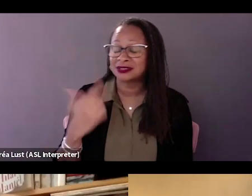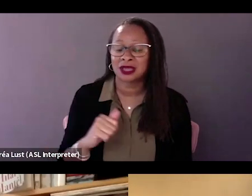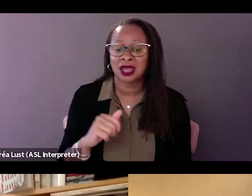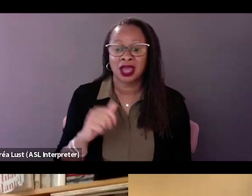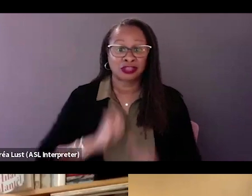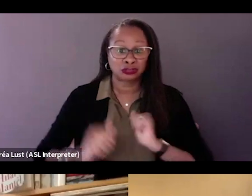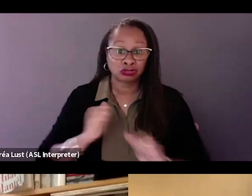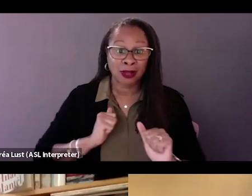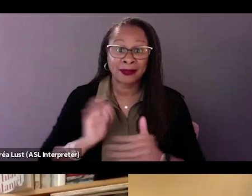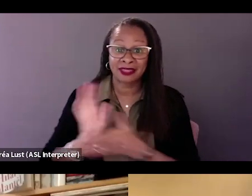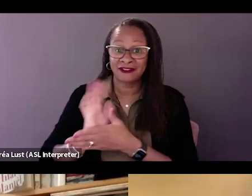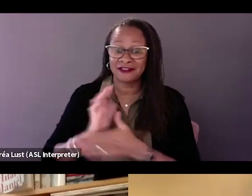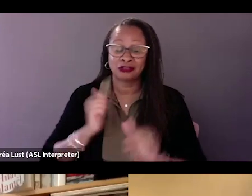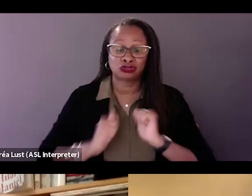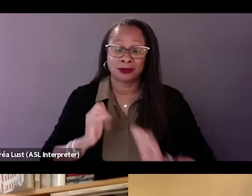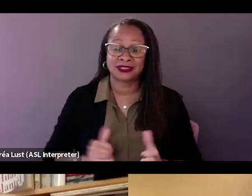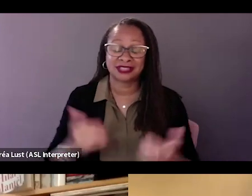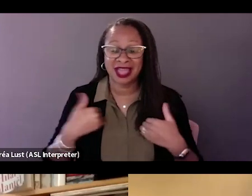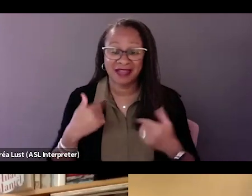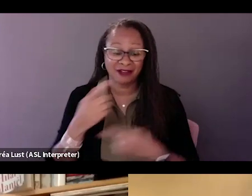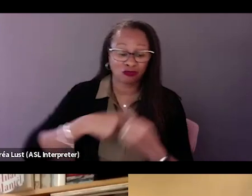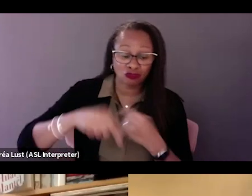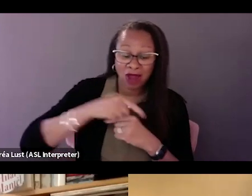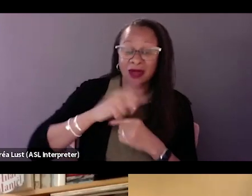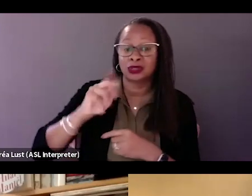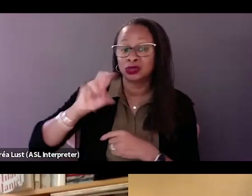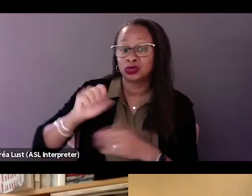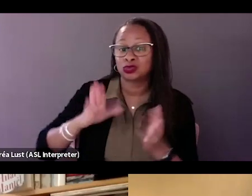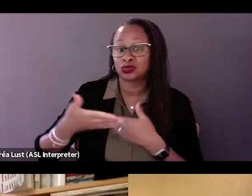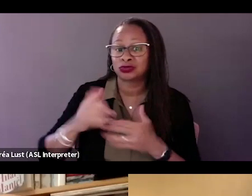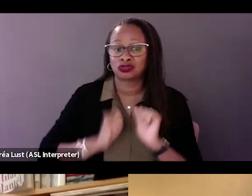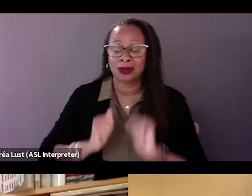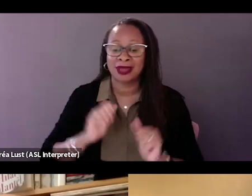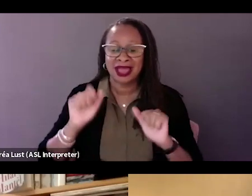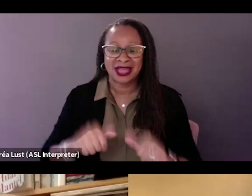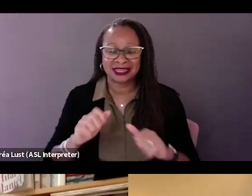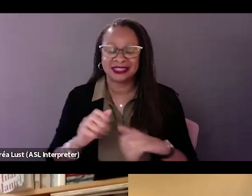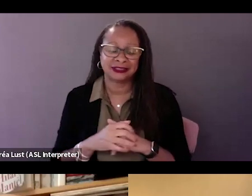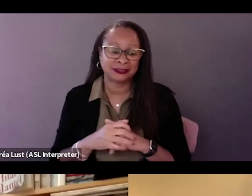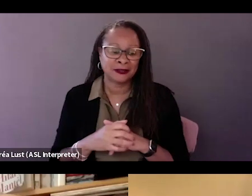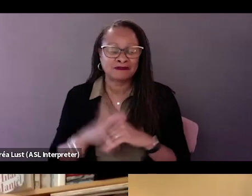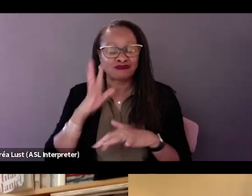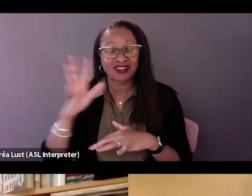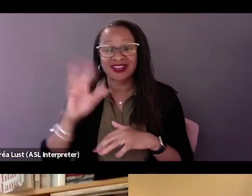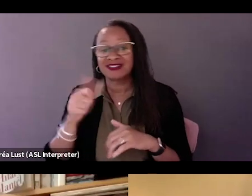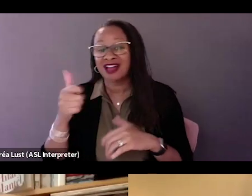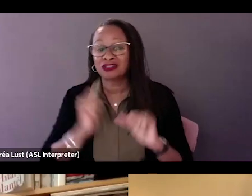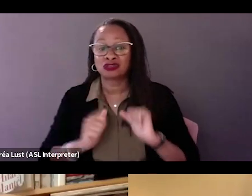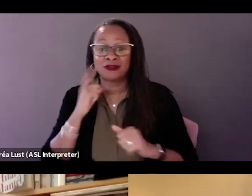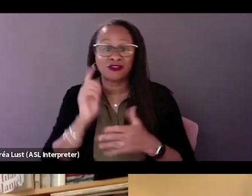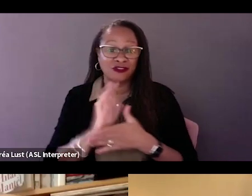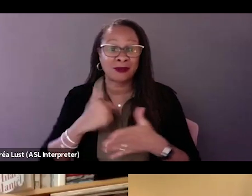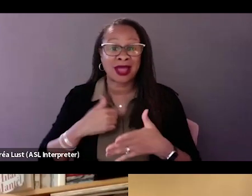the film grammar that I had around newsroom dramas, I had to weave another grammar for the film that I was